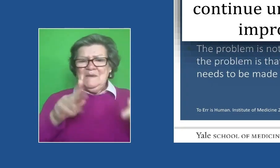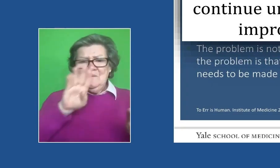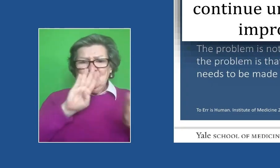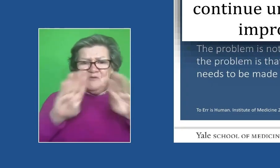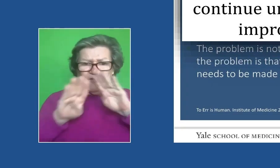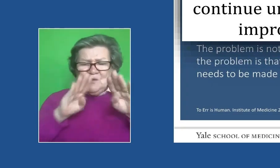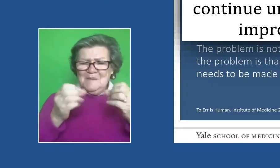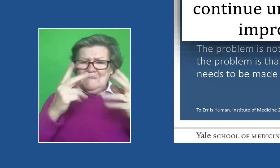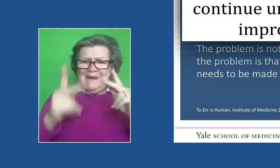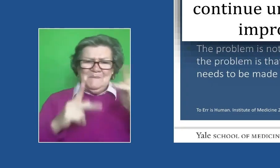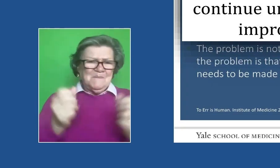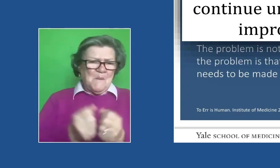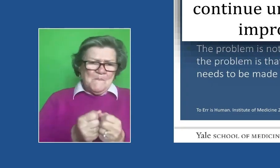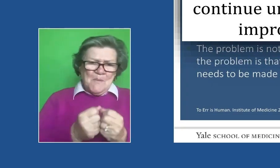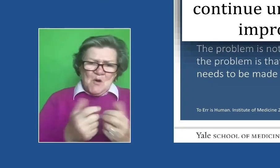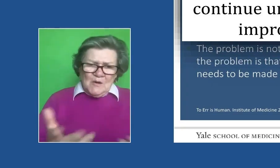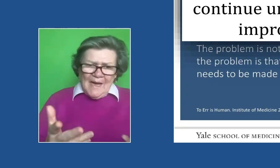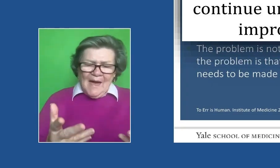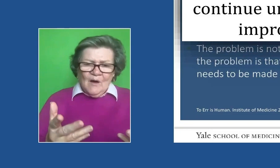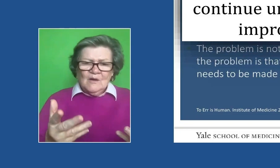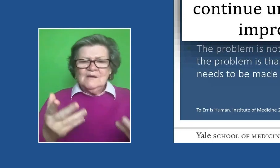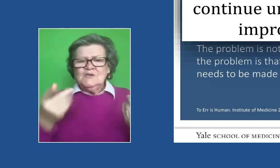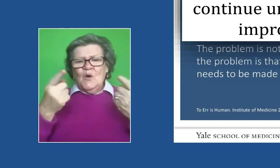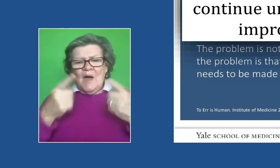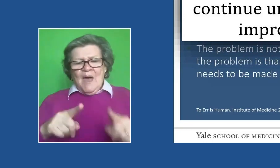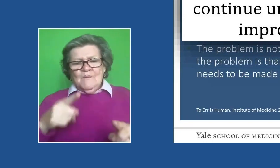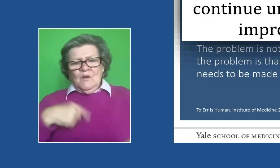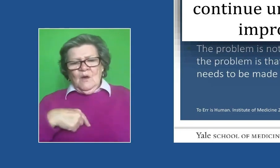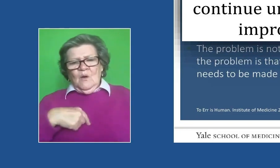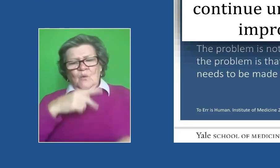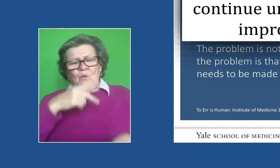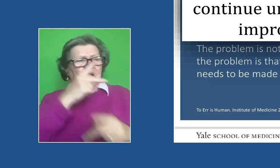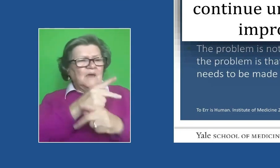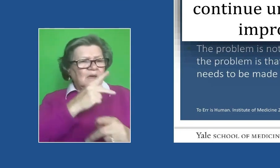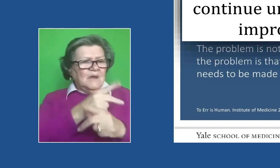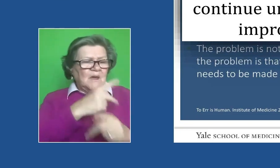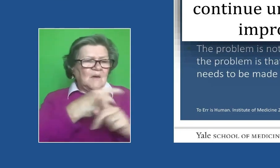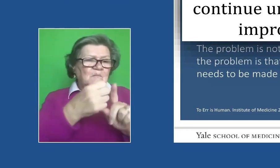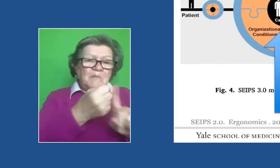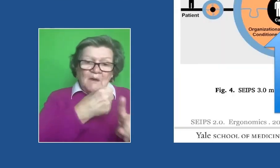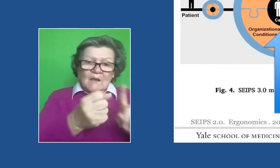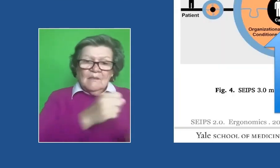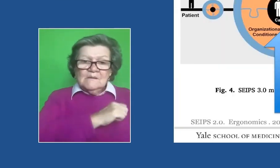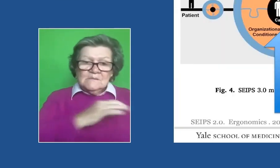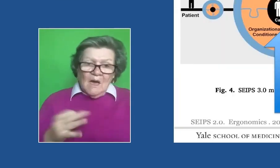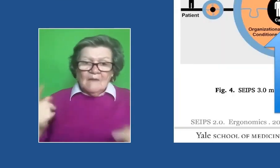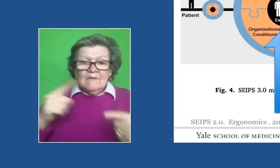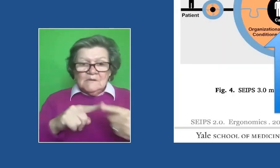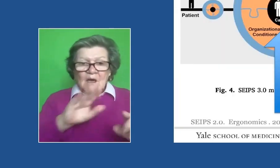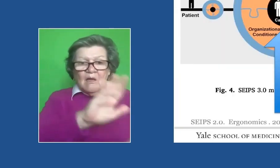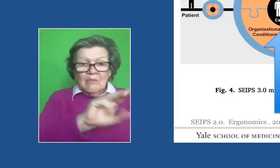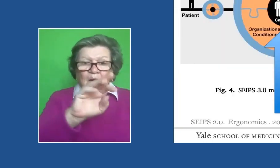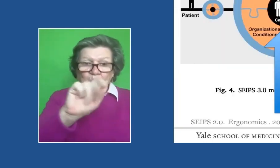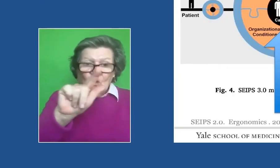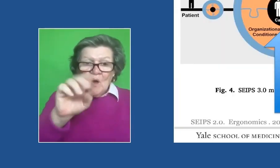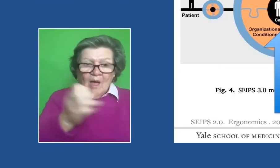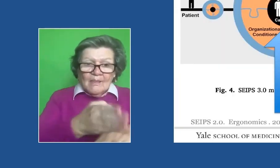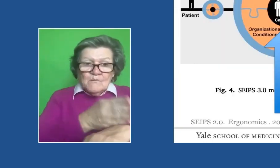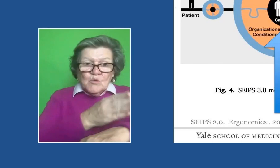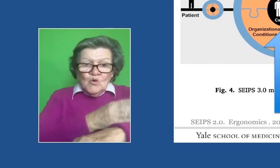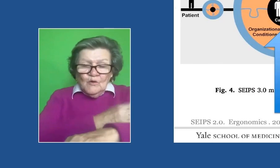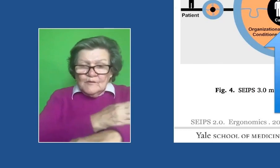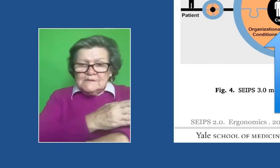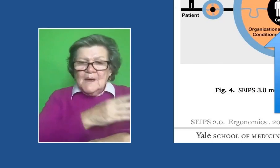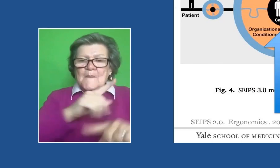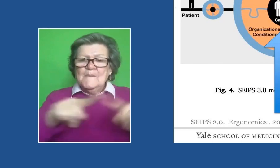And so sometimes it feels like we're just going to keep beating the staff until morale improves or until we find a solution. And one way to mitigate that is to